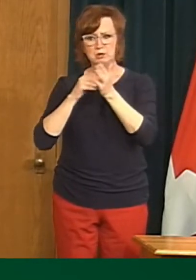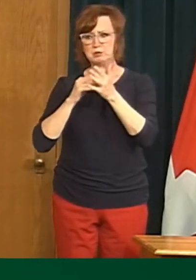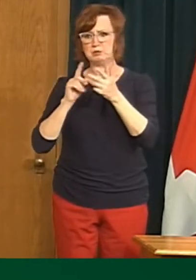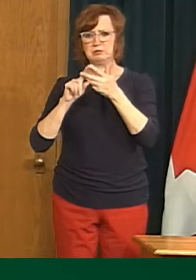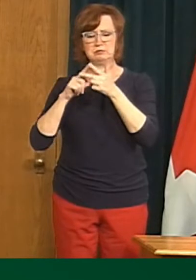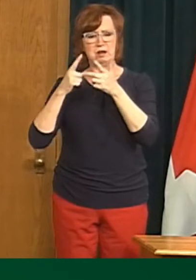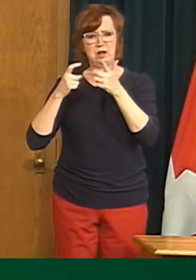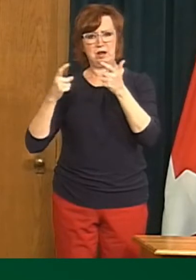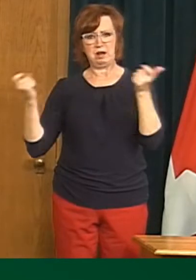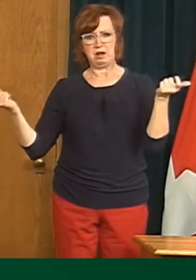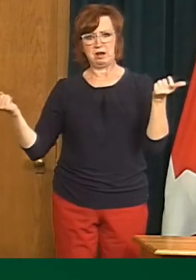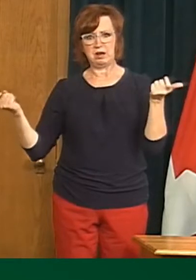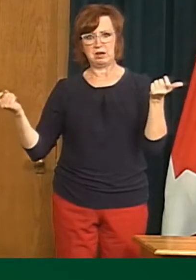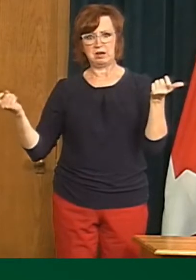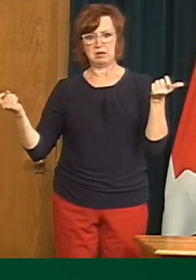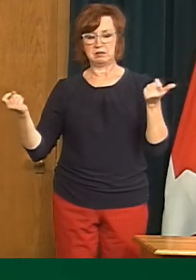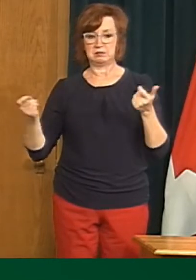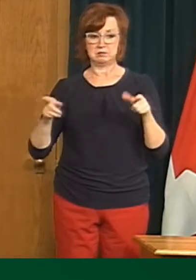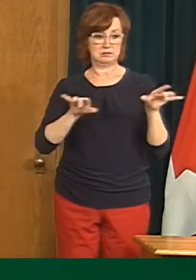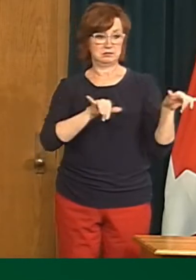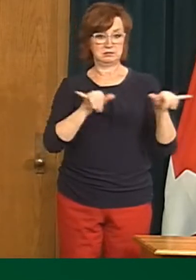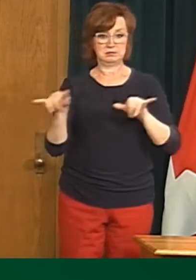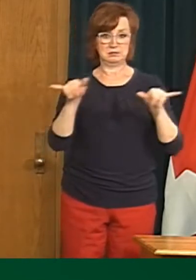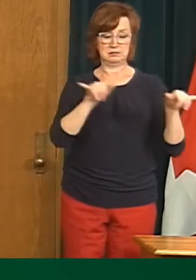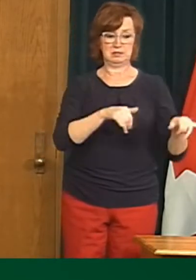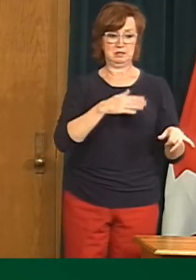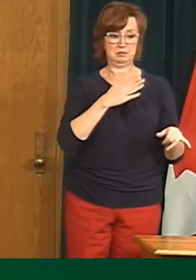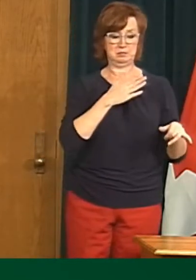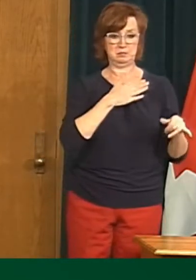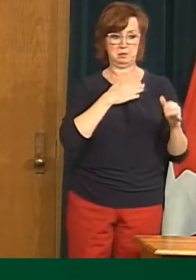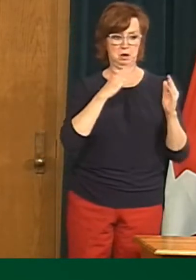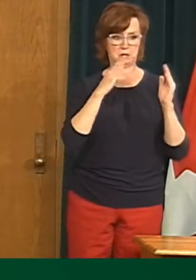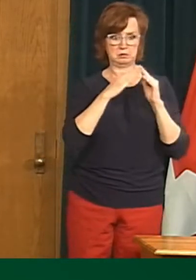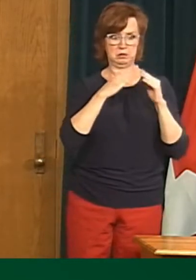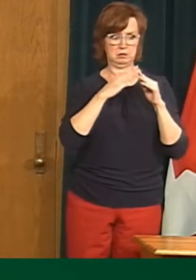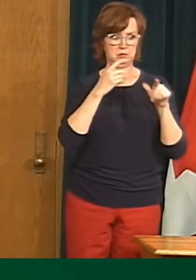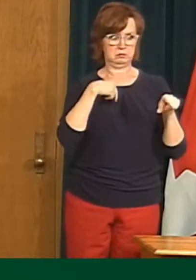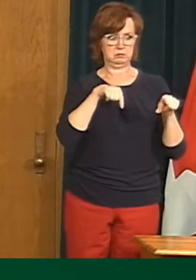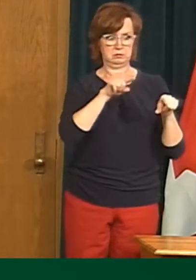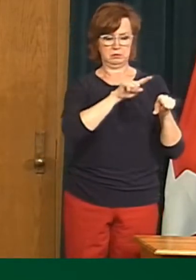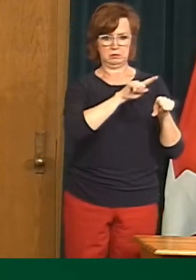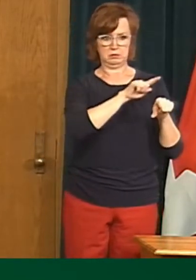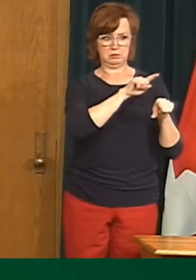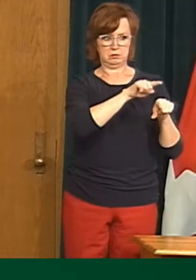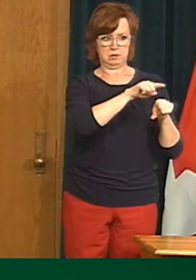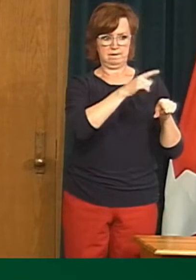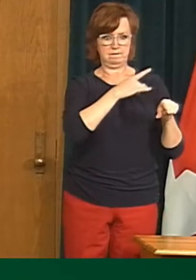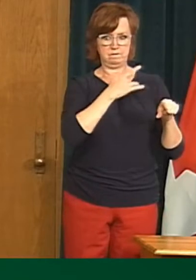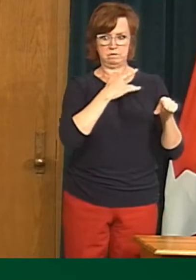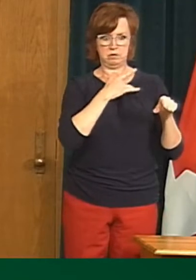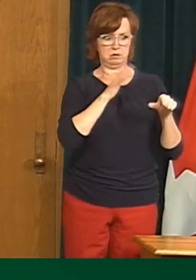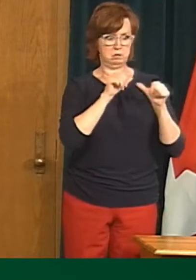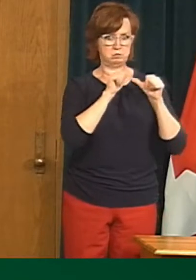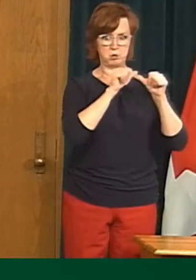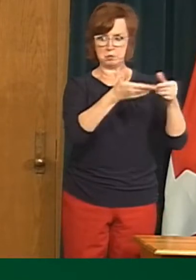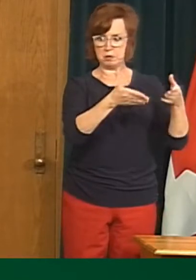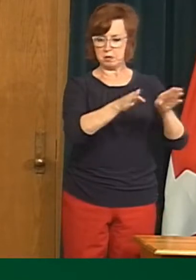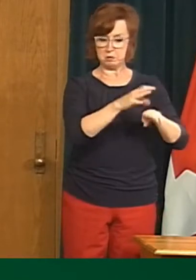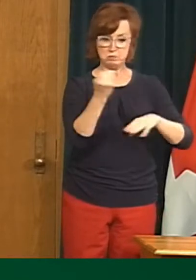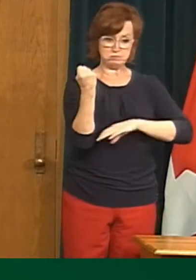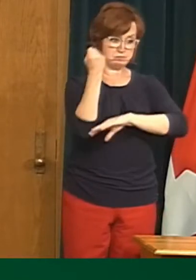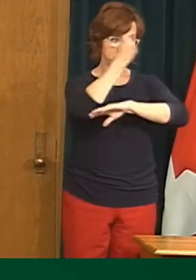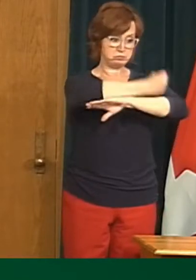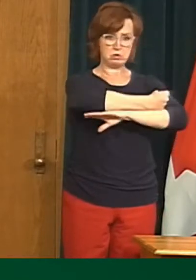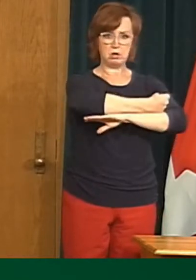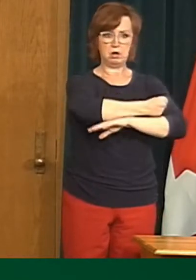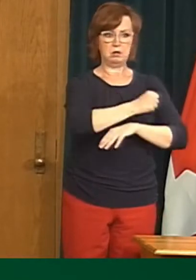immediately, we had the same concern where I live, that it's going to be permanent. That's not the record of this government, though. This is a government that